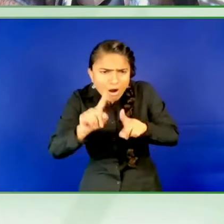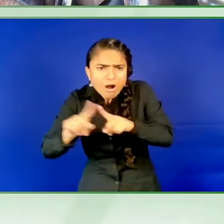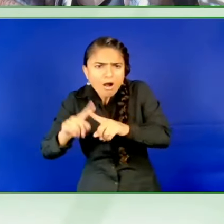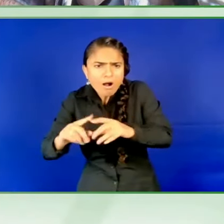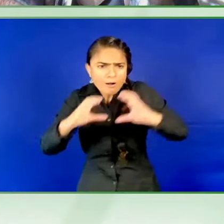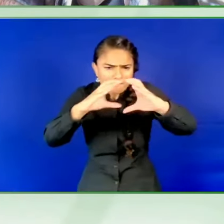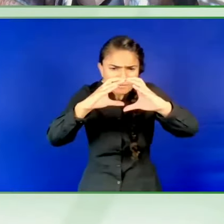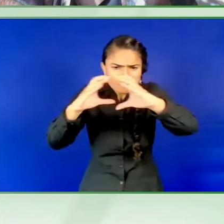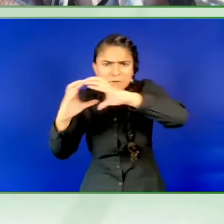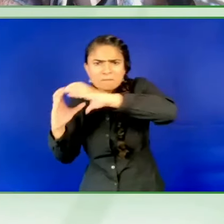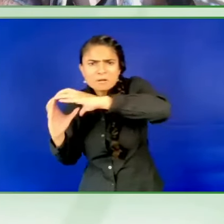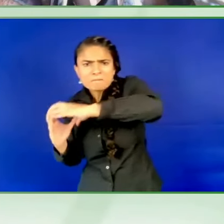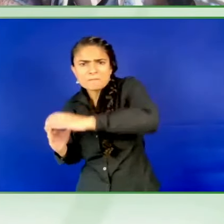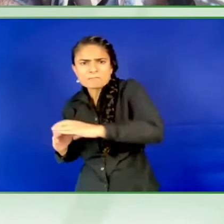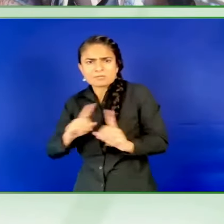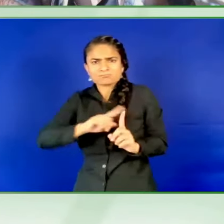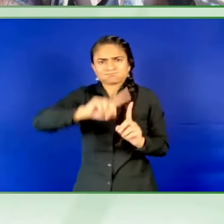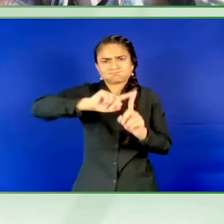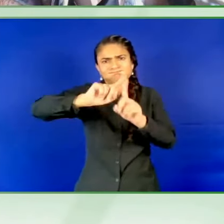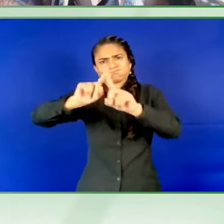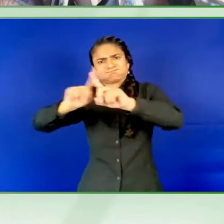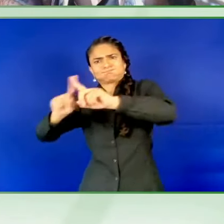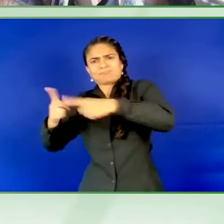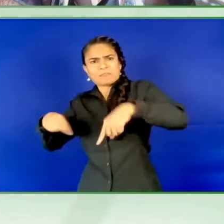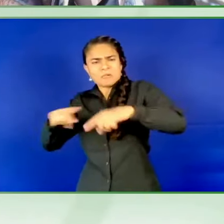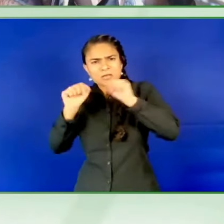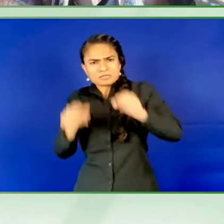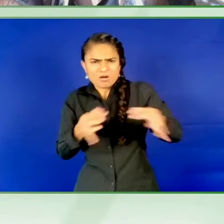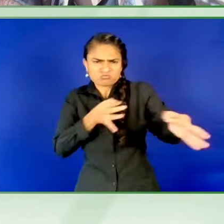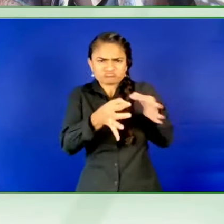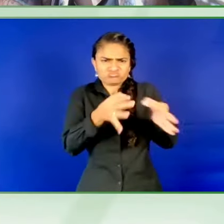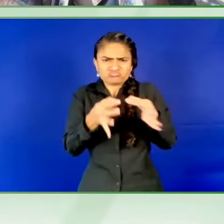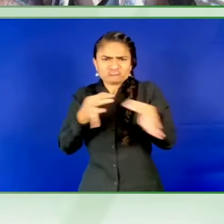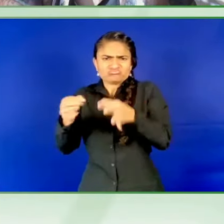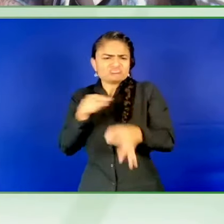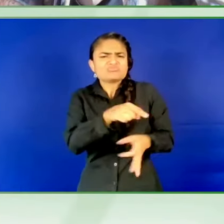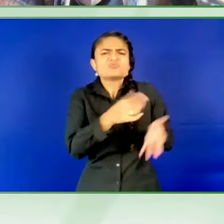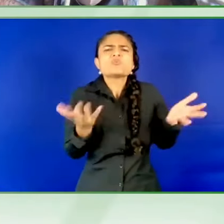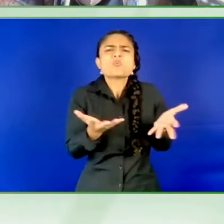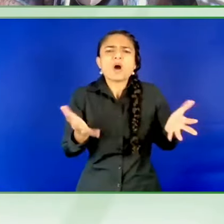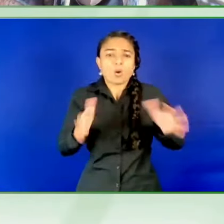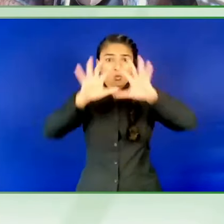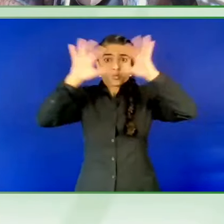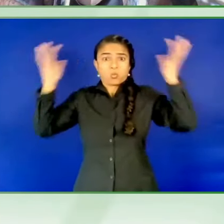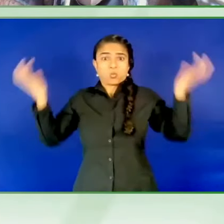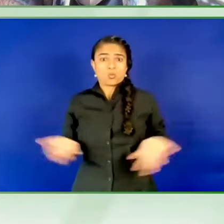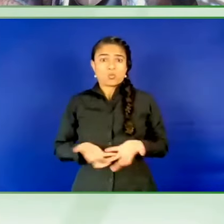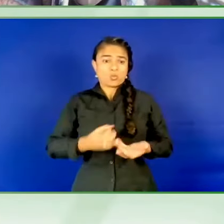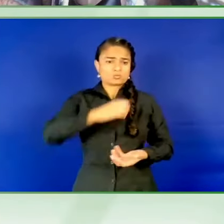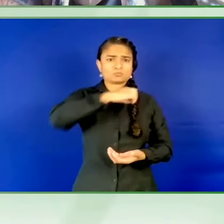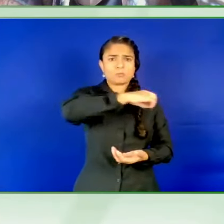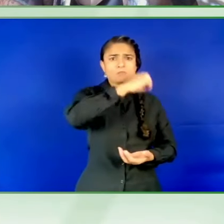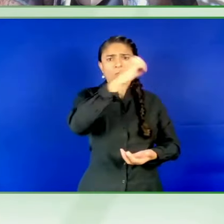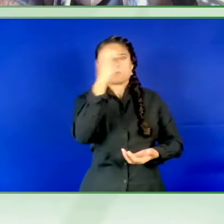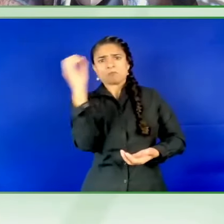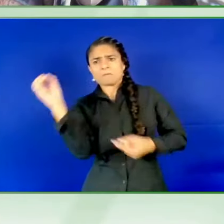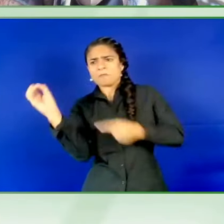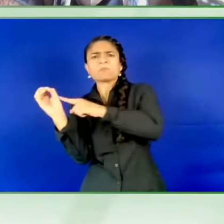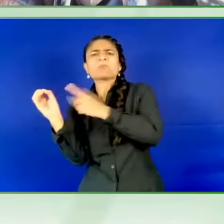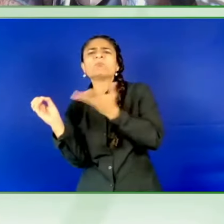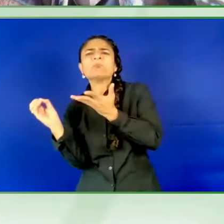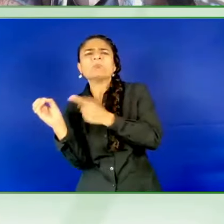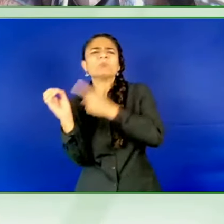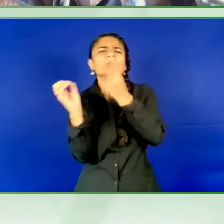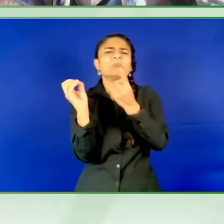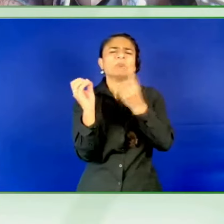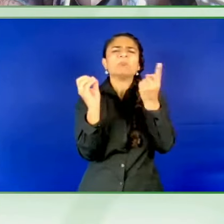showing a picture of one of the activities carried out by one of the AstroBBI teachers. The activities